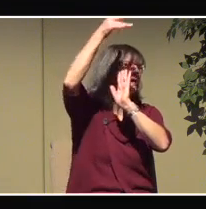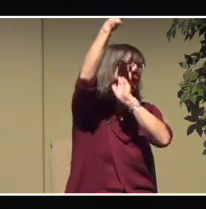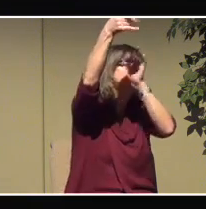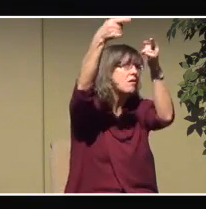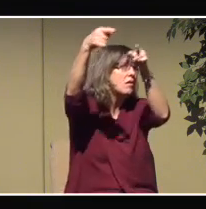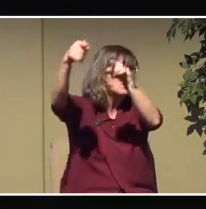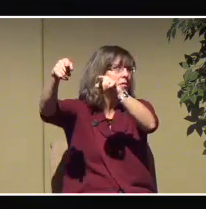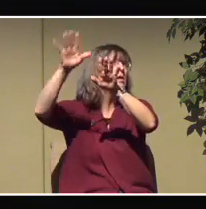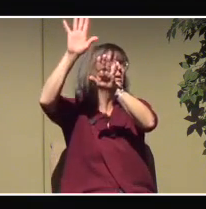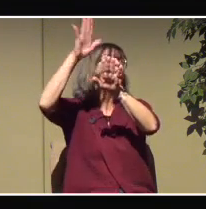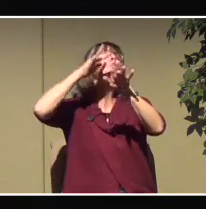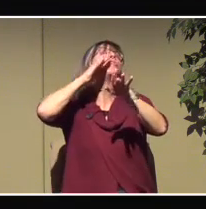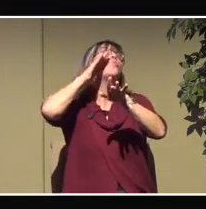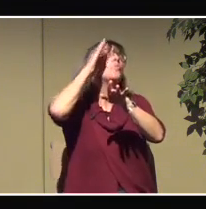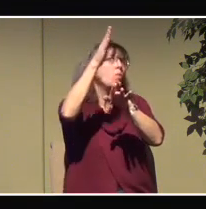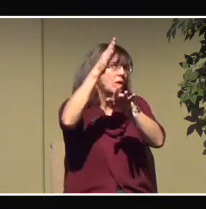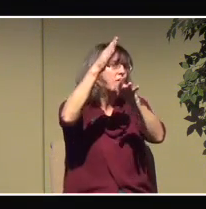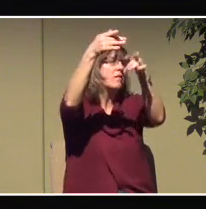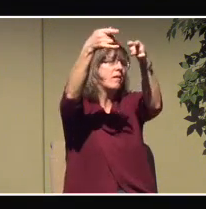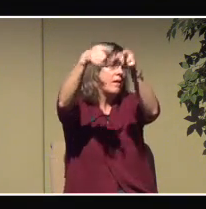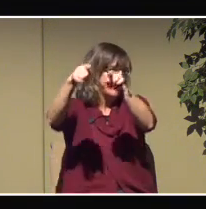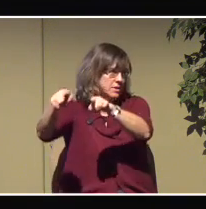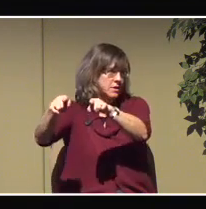have to trust ourselves to him.